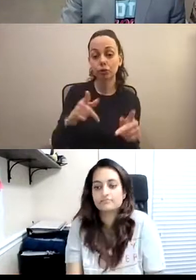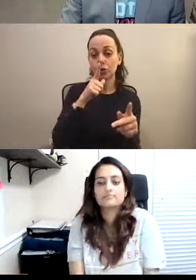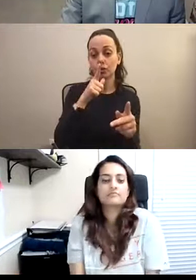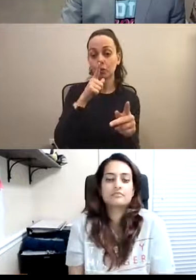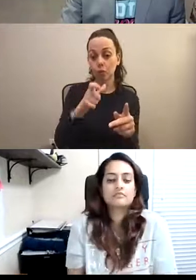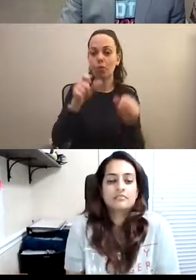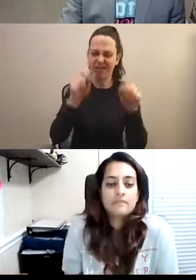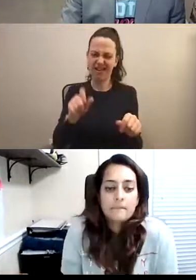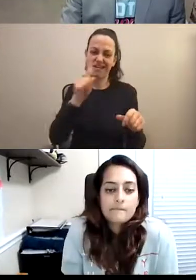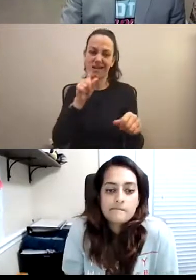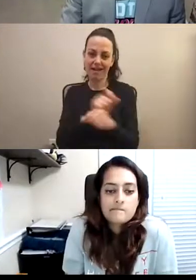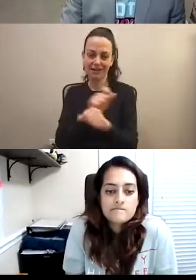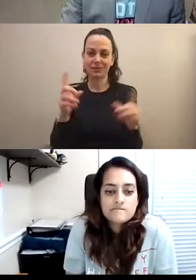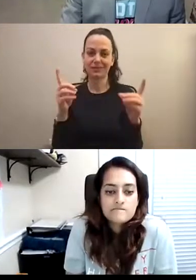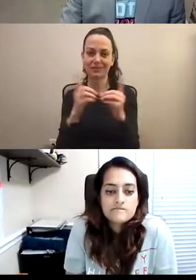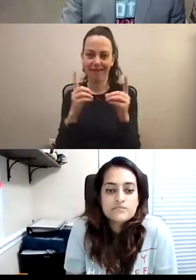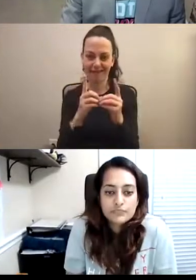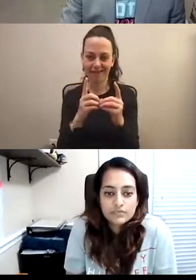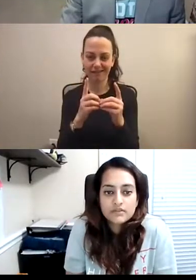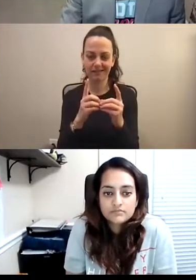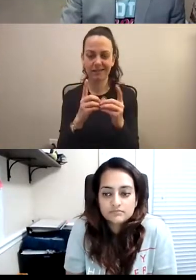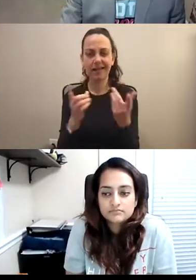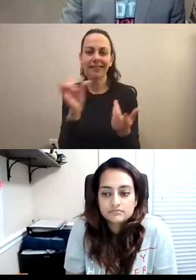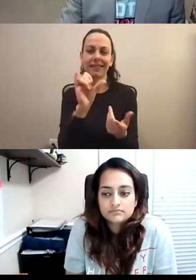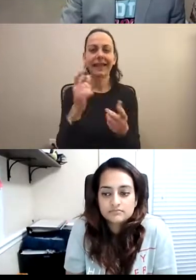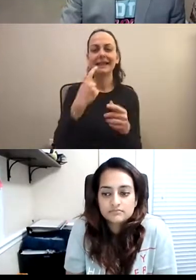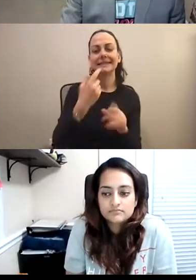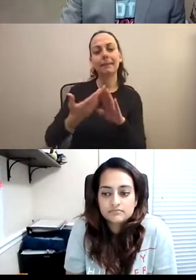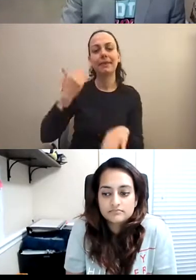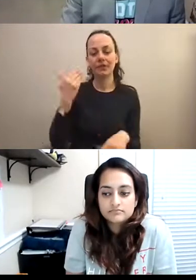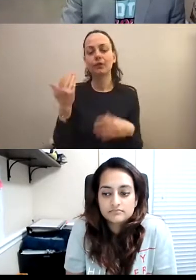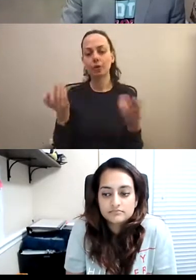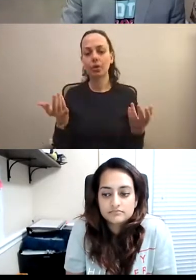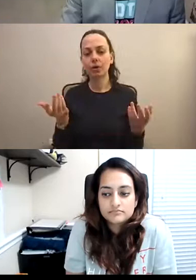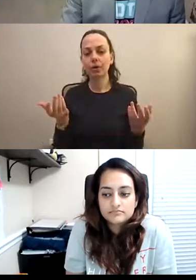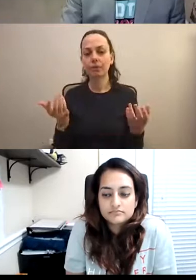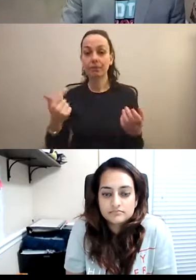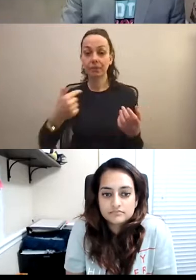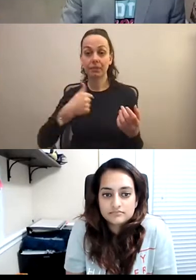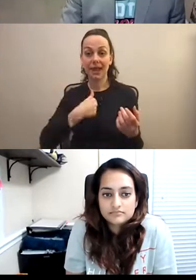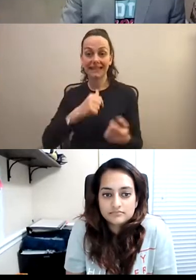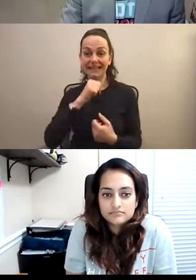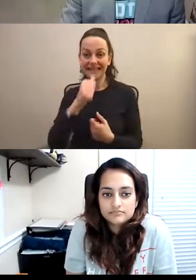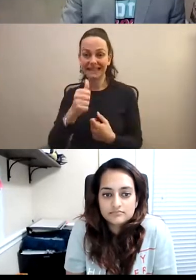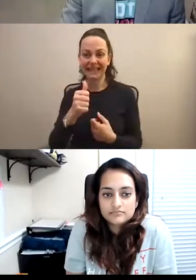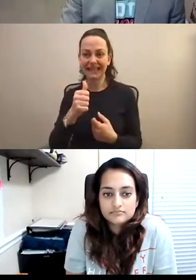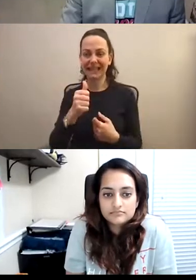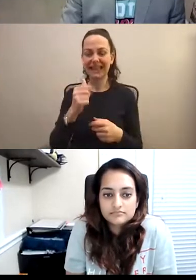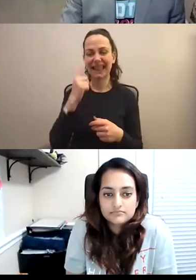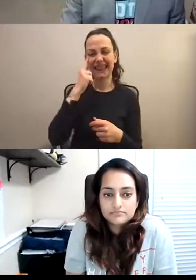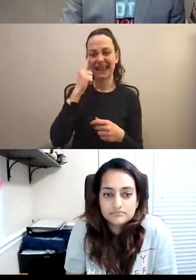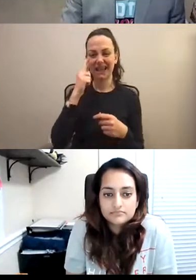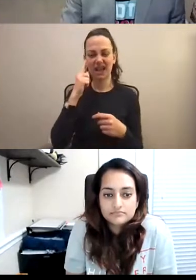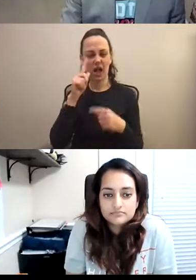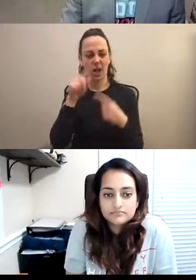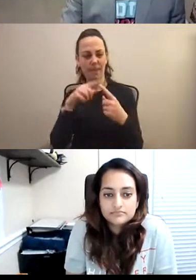the app until, kind of like I mentioned earlier, I didn't treat it like I was trying to